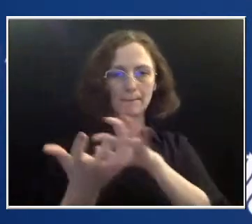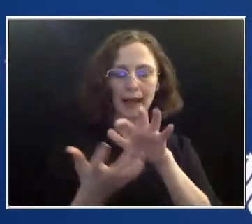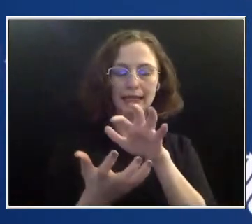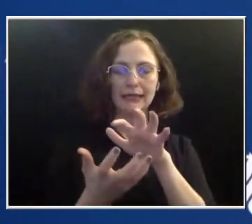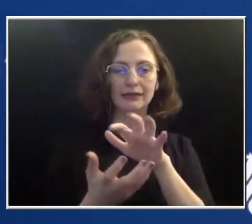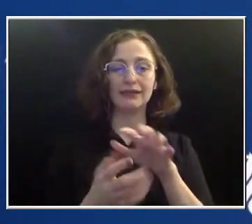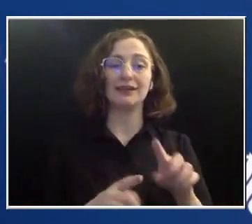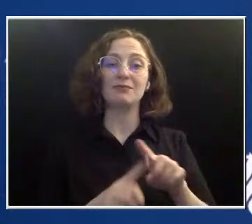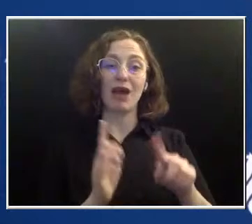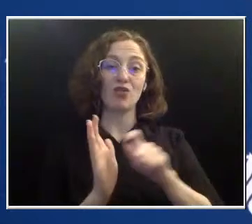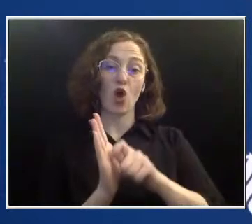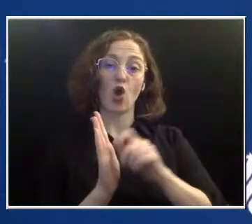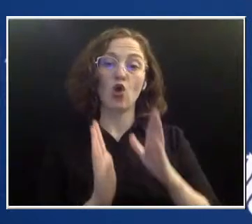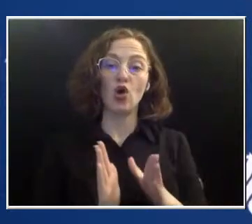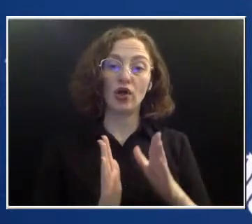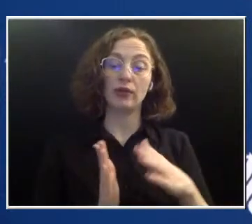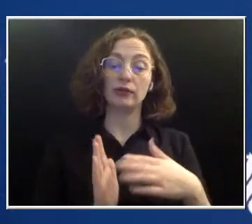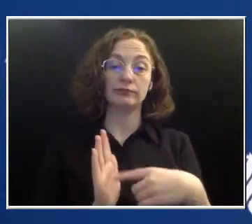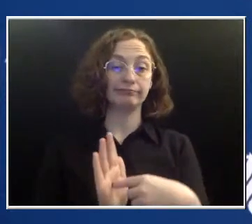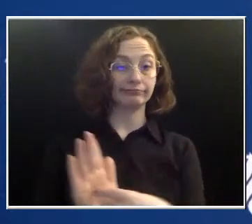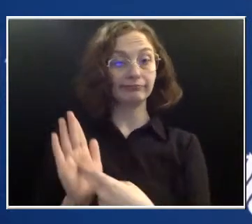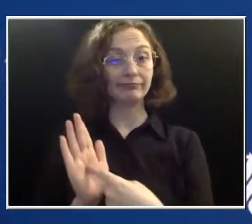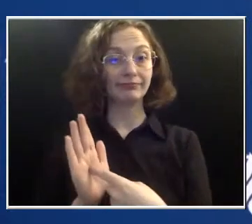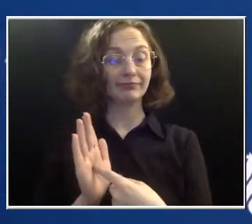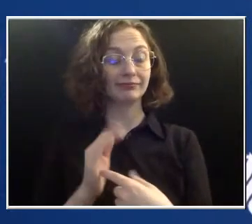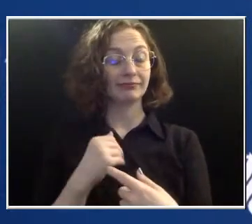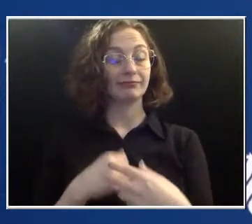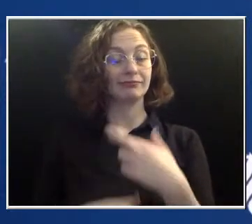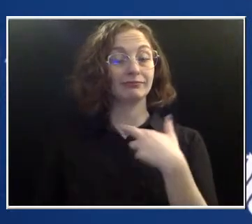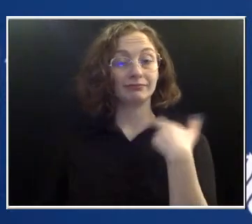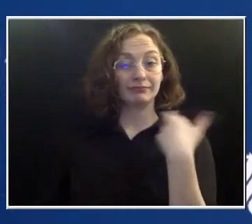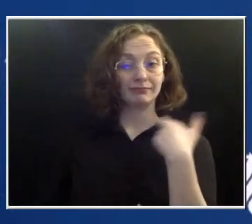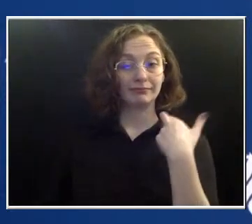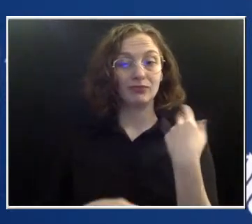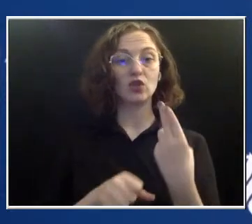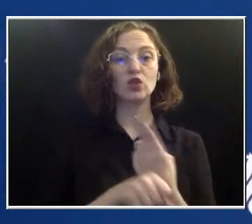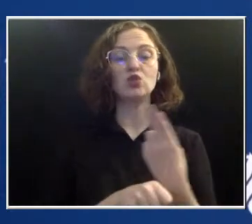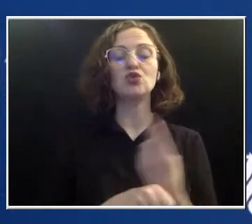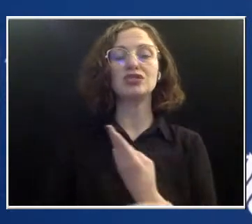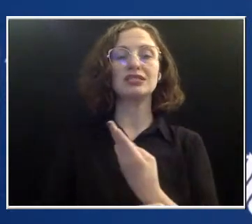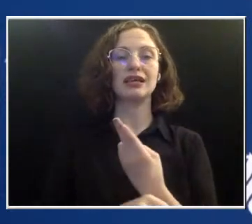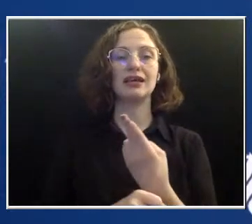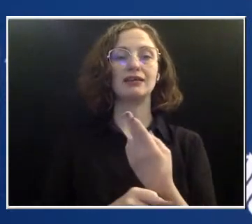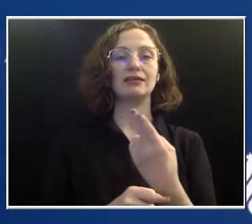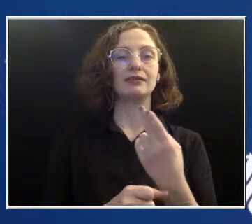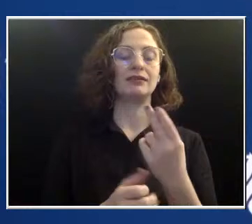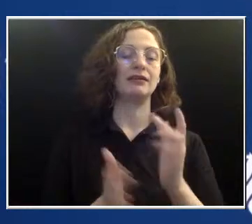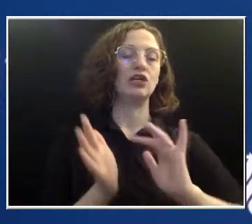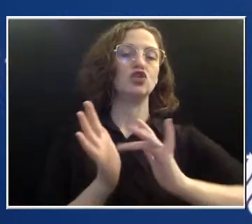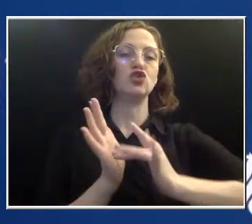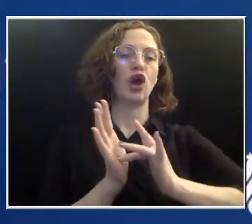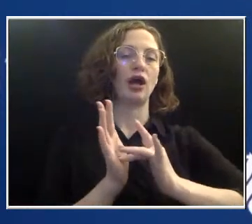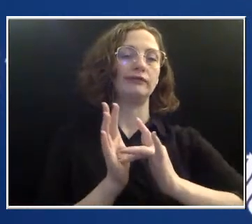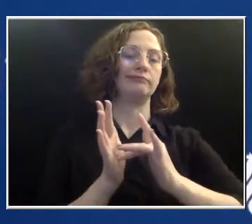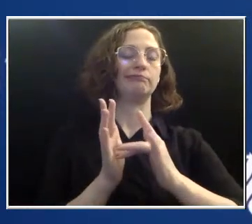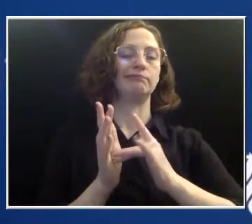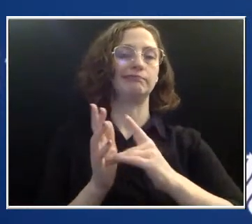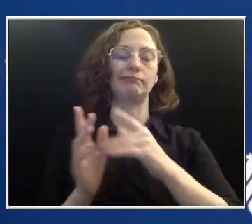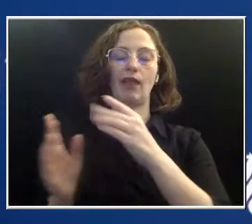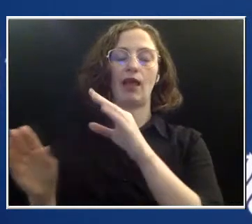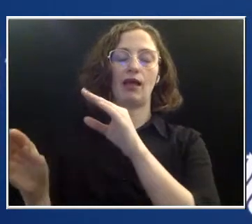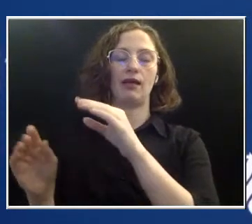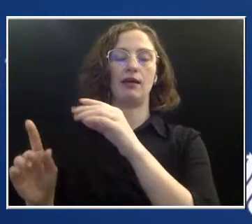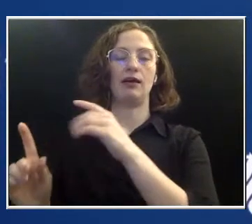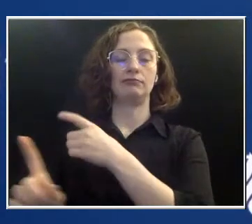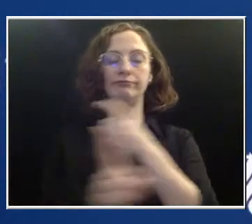hazard and there is risk of using drug repurposing from one thing, because hydroxychloroquine is very